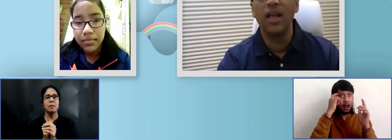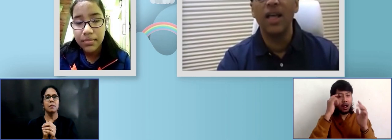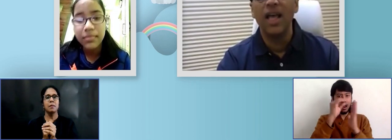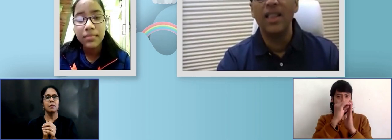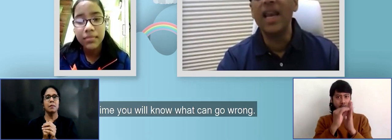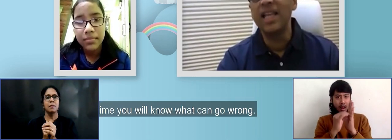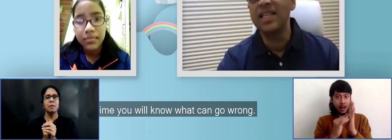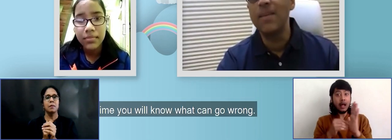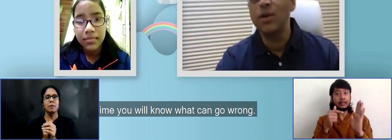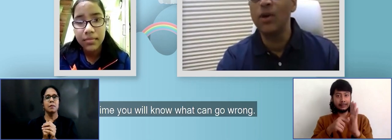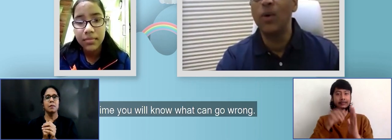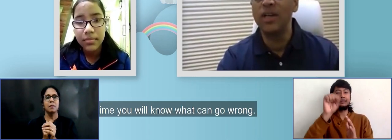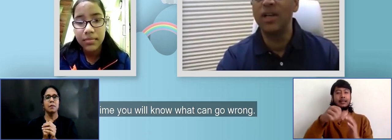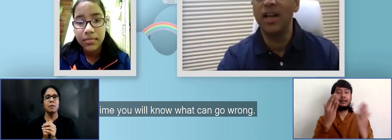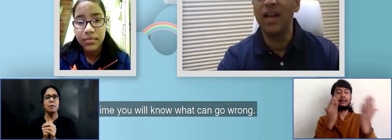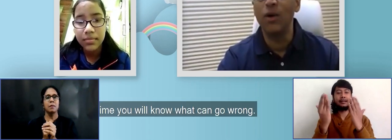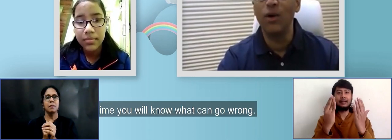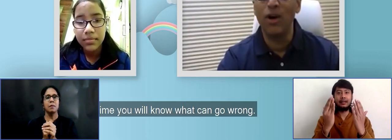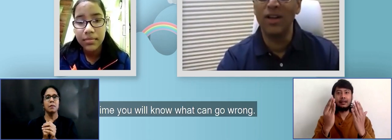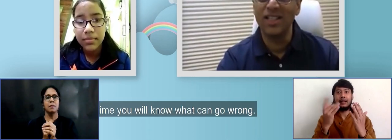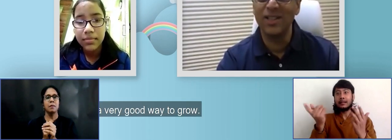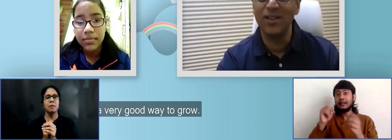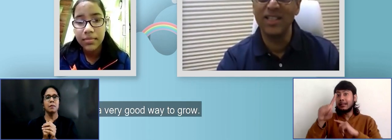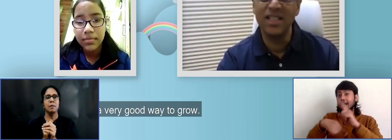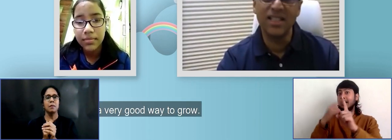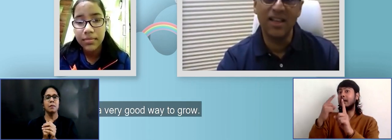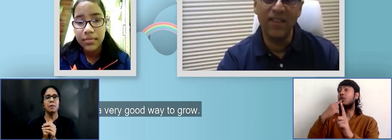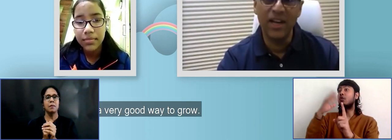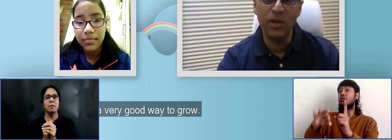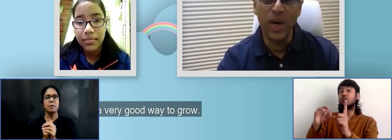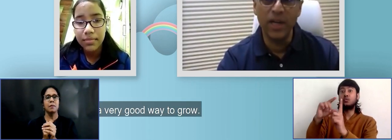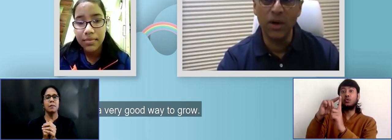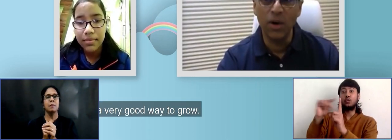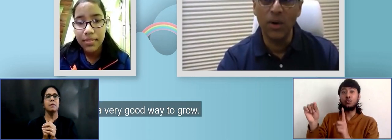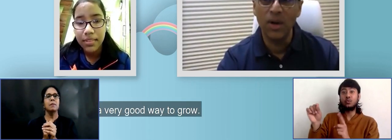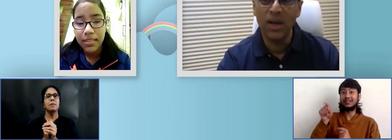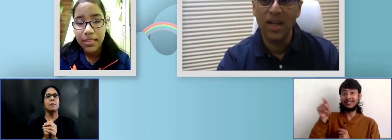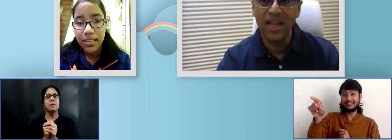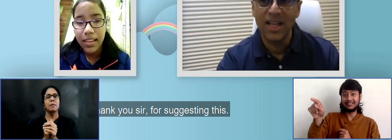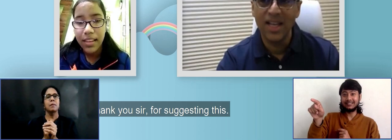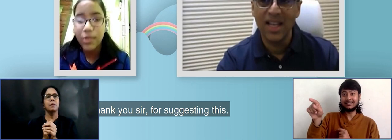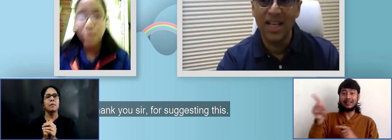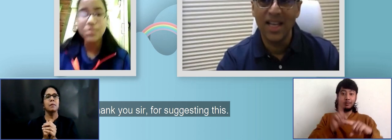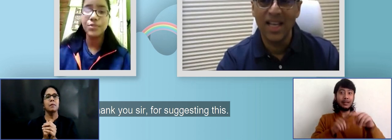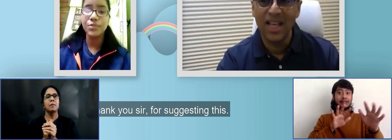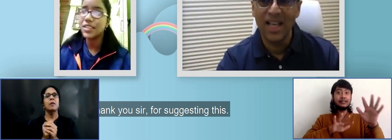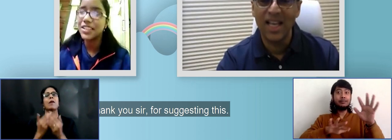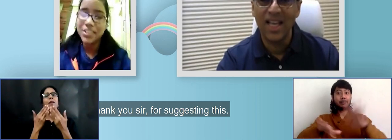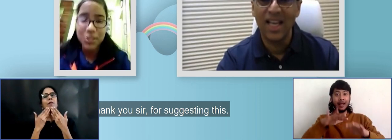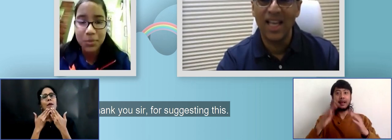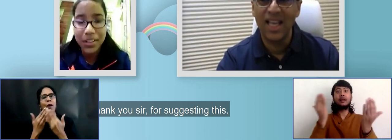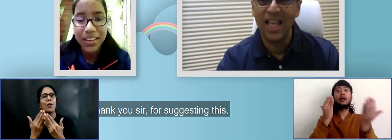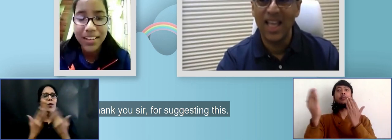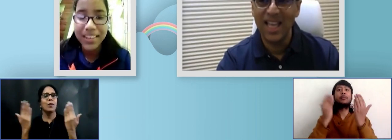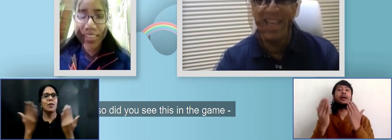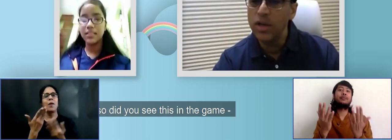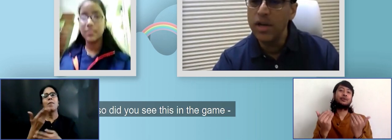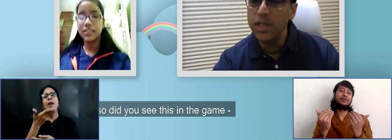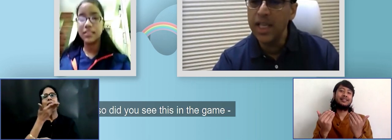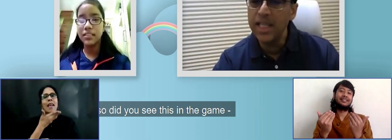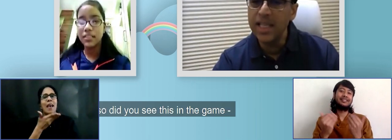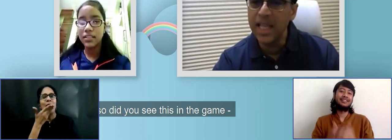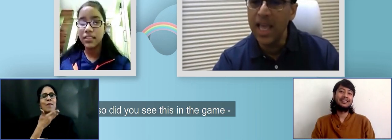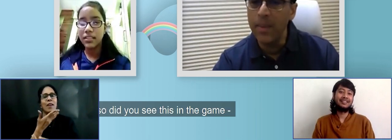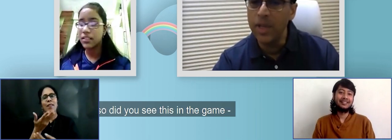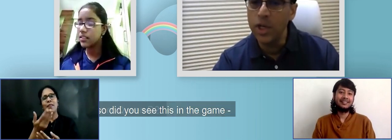wrong, then next time you know what can go wrong. So this is a very good way to grow. Thank you, sir, for suggesting me. Also,